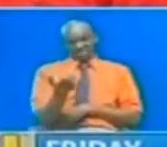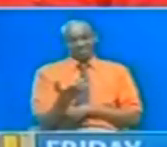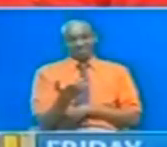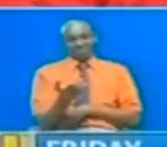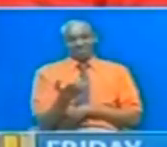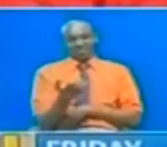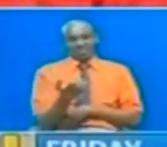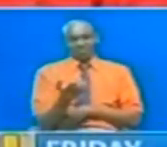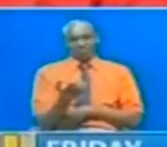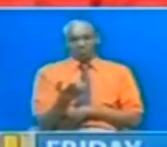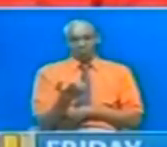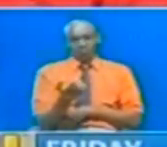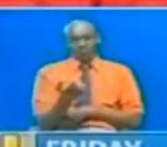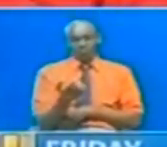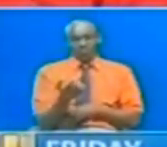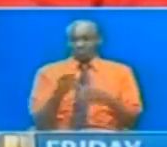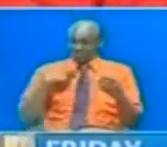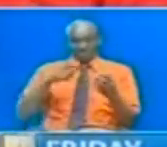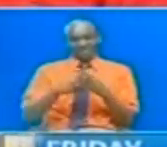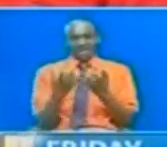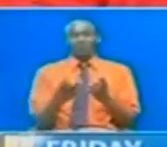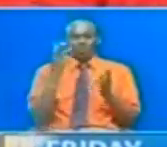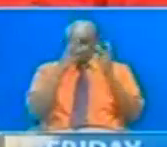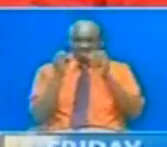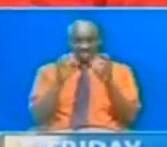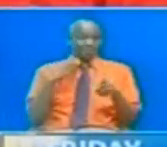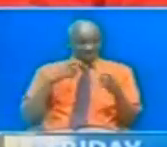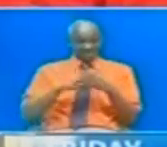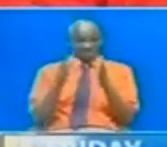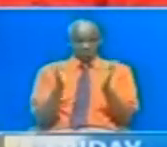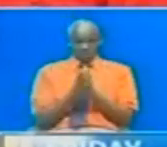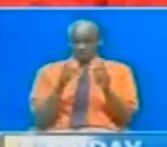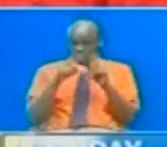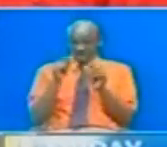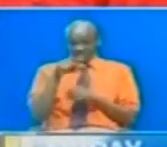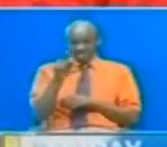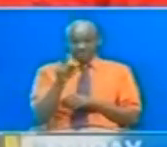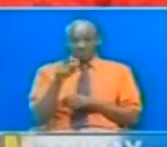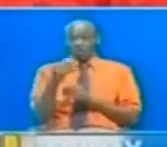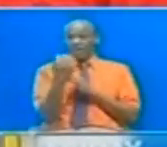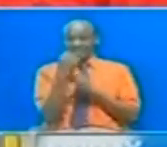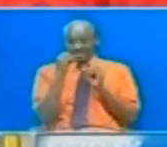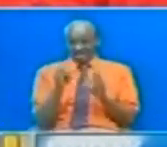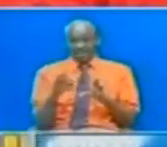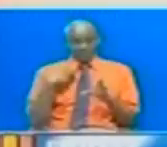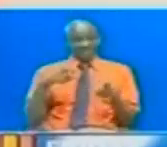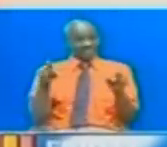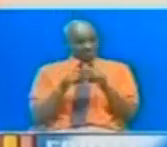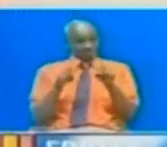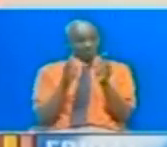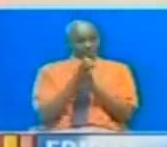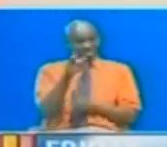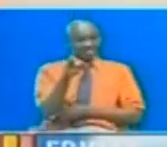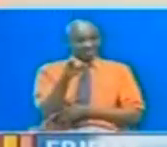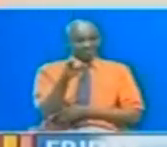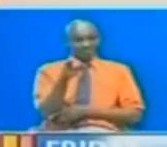I'll begin. Don't worry, but I'll begin from a word that you've not asked me, but very much related to this in terms